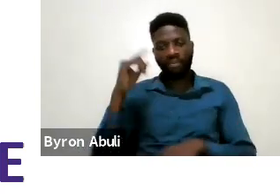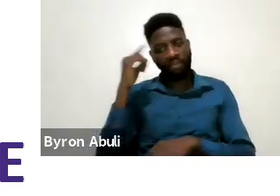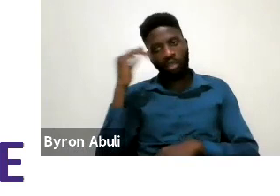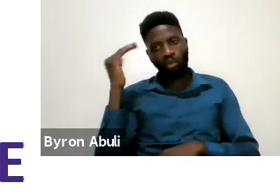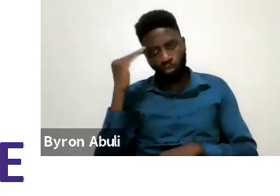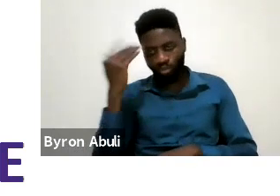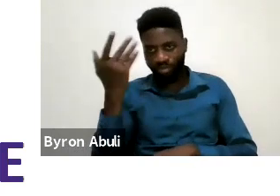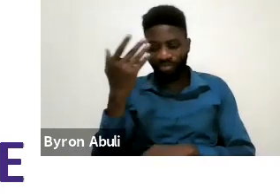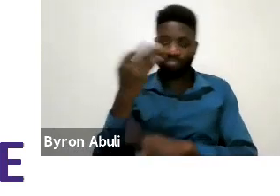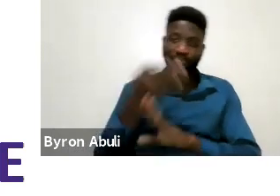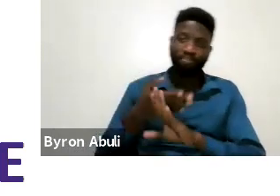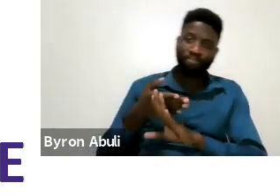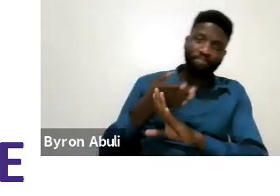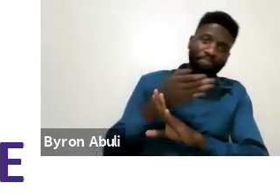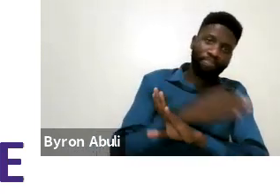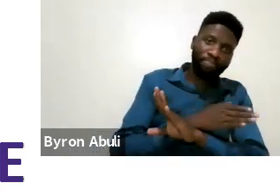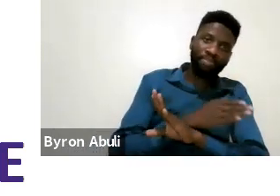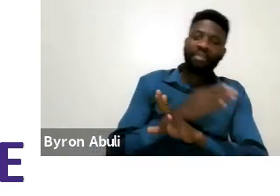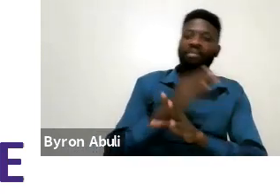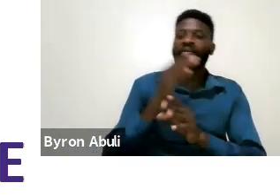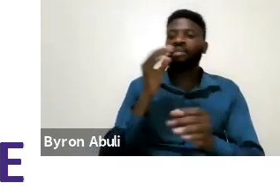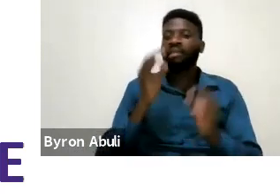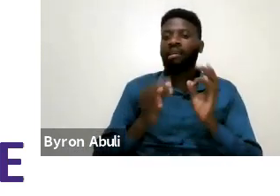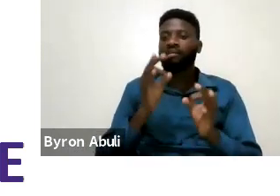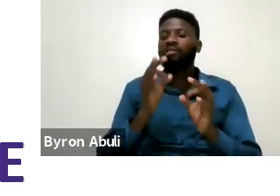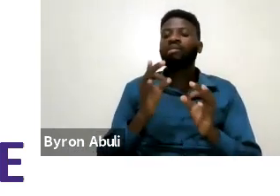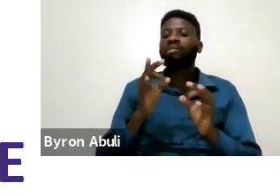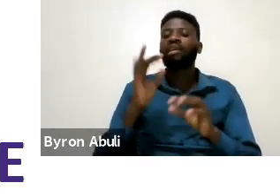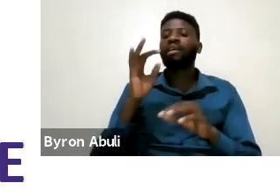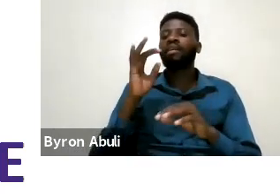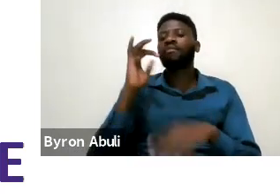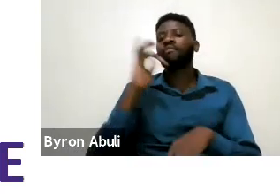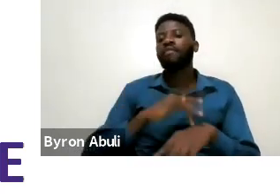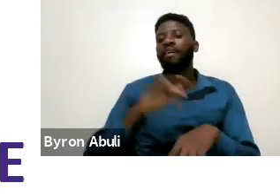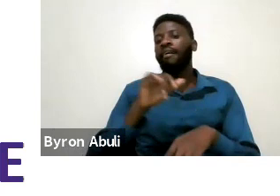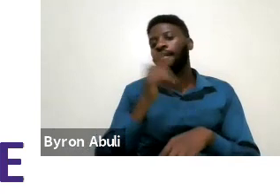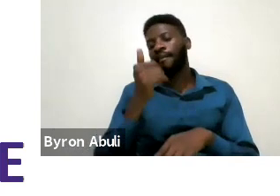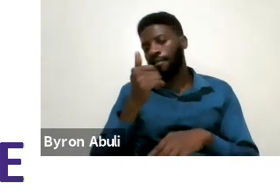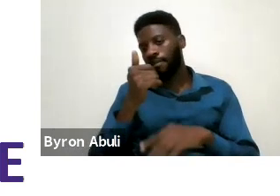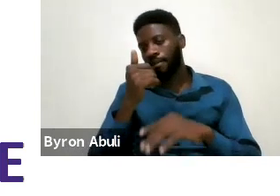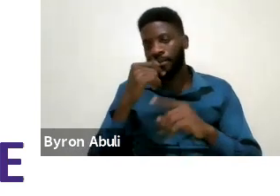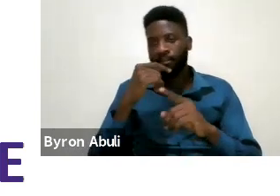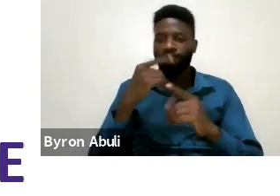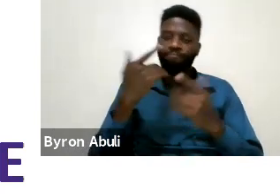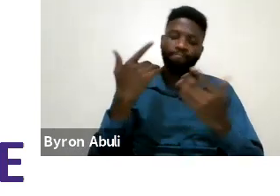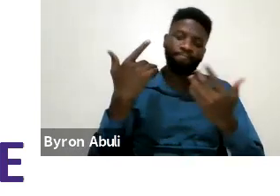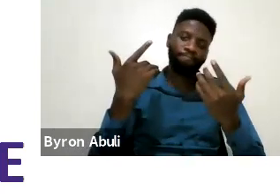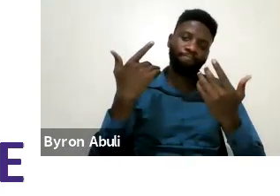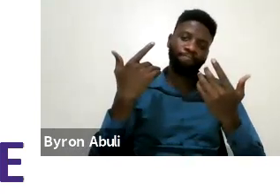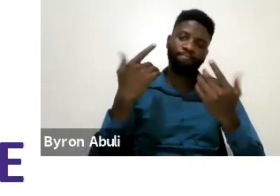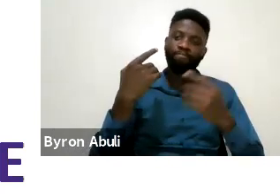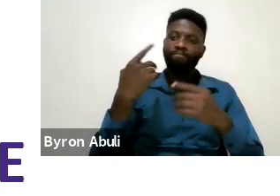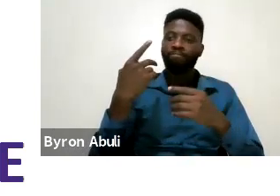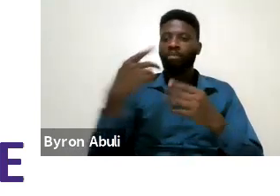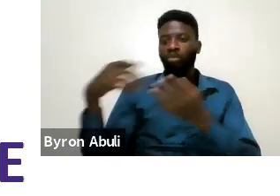prejudice affected others positively, and affected both the two sides that